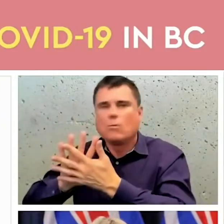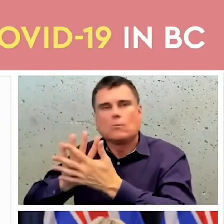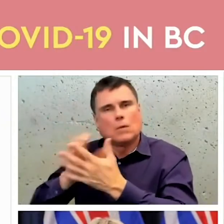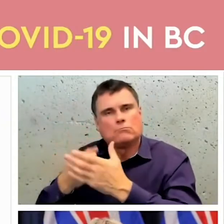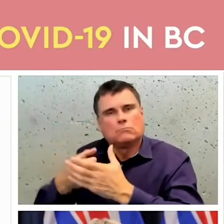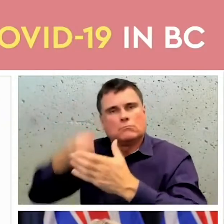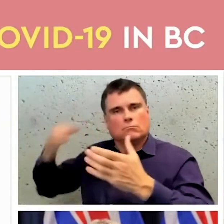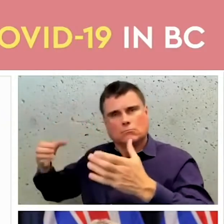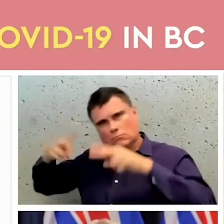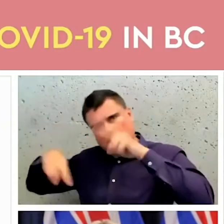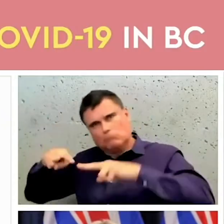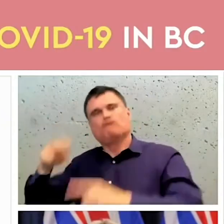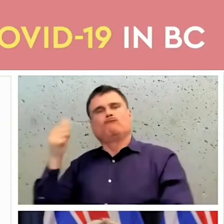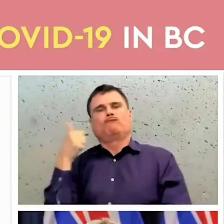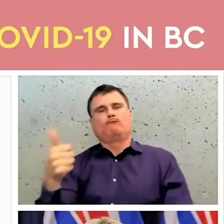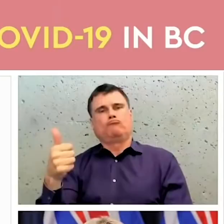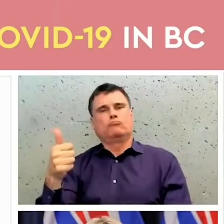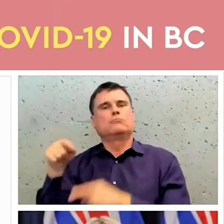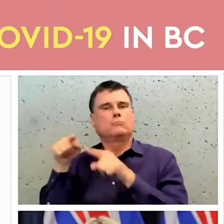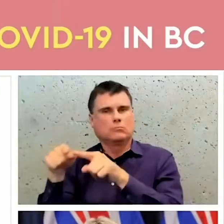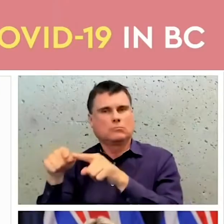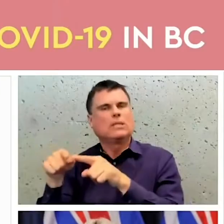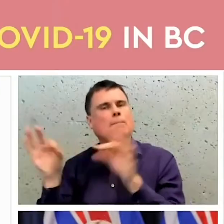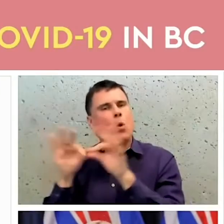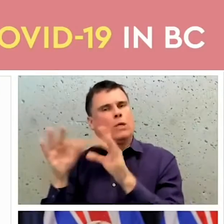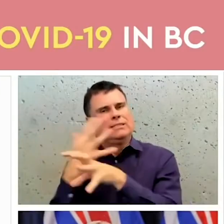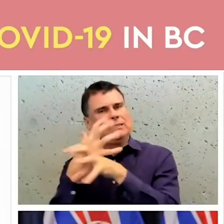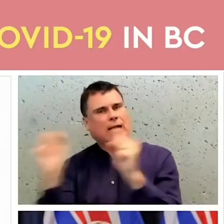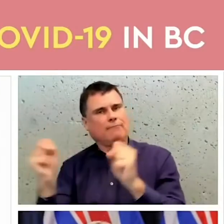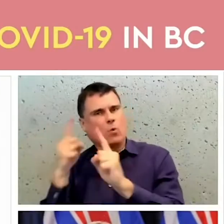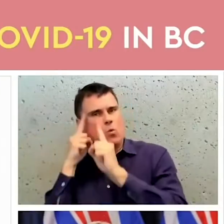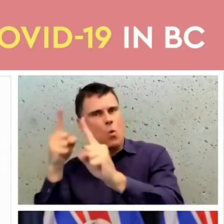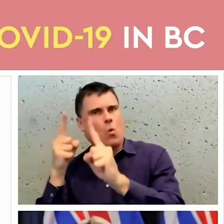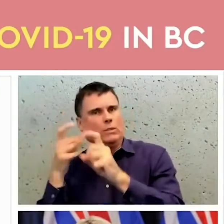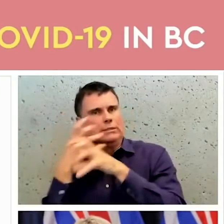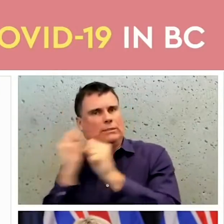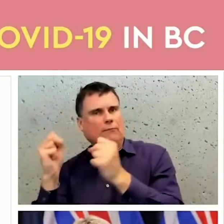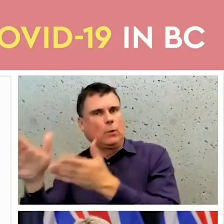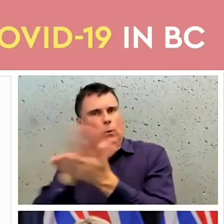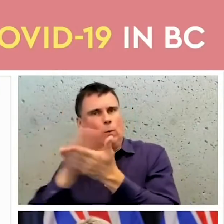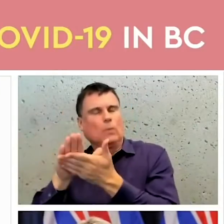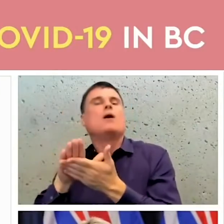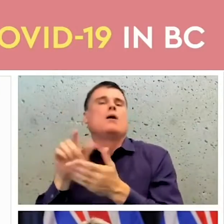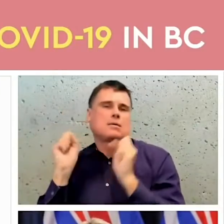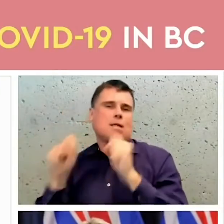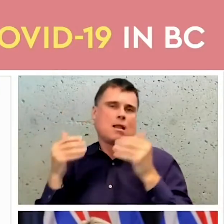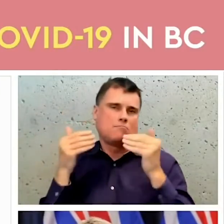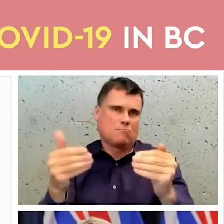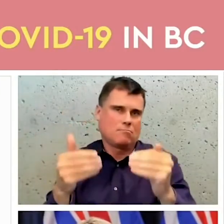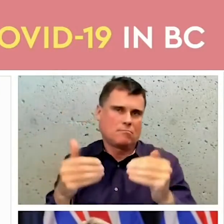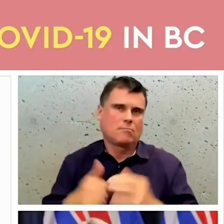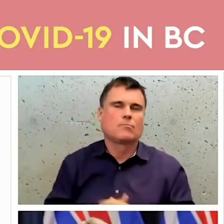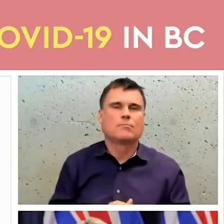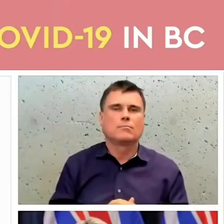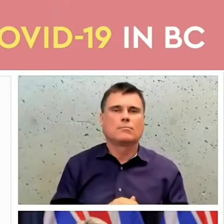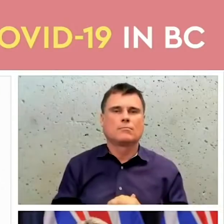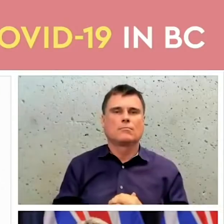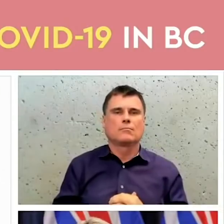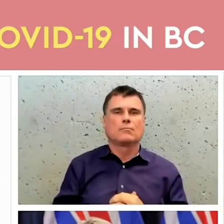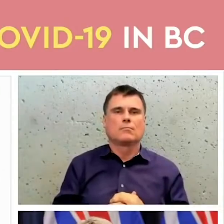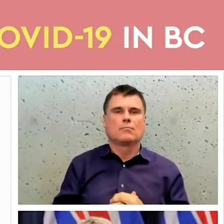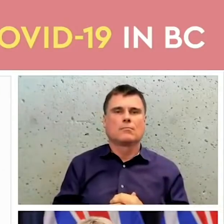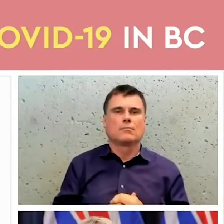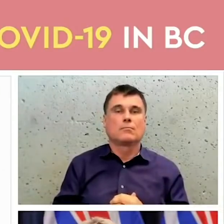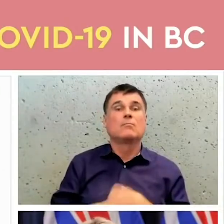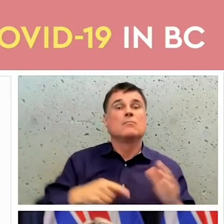children is important for a whole variety of reasons, some of which I've talked about already. We know that it's important to protect children